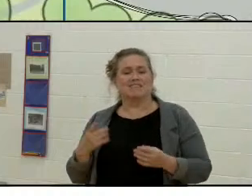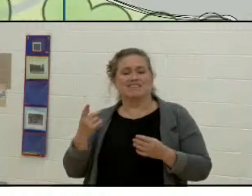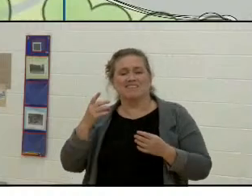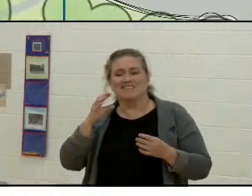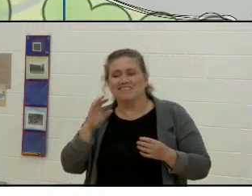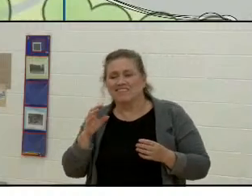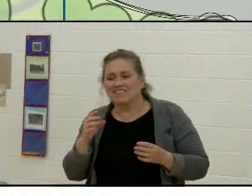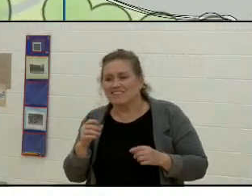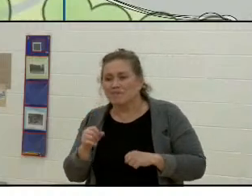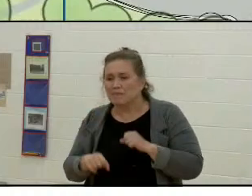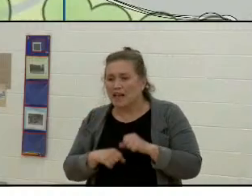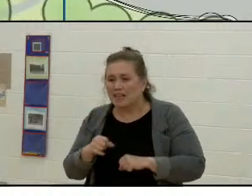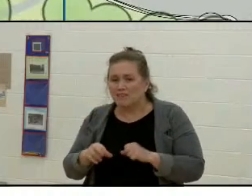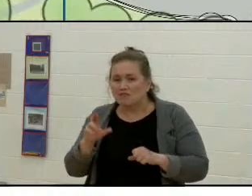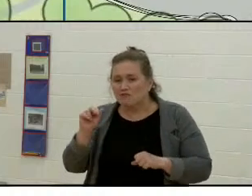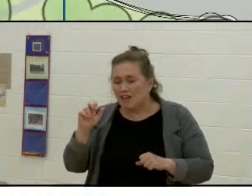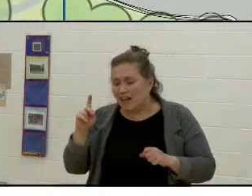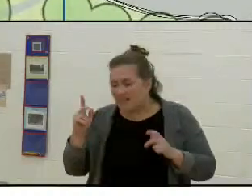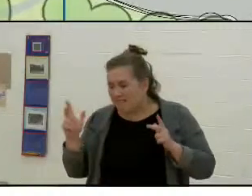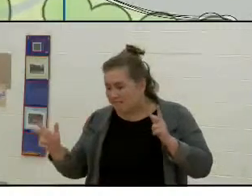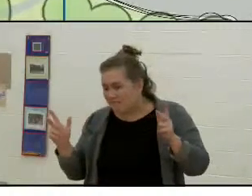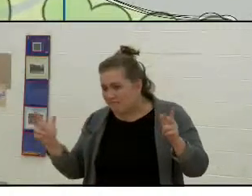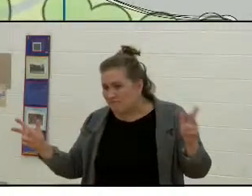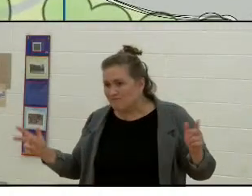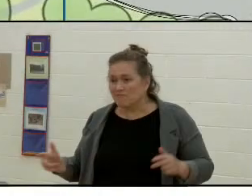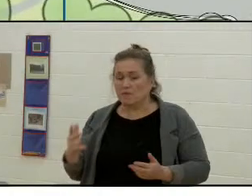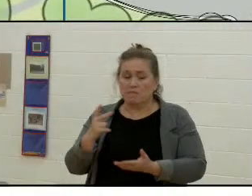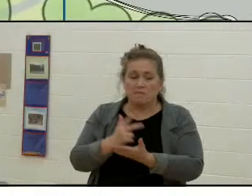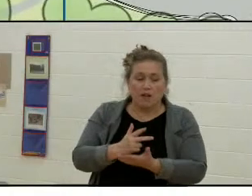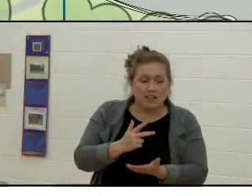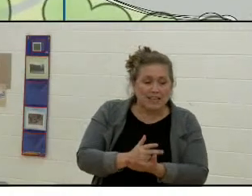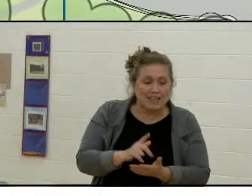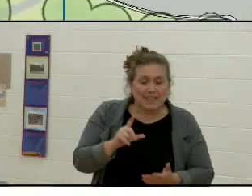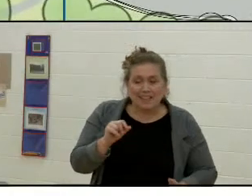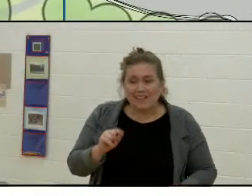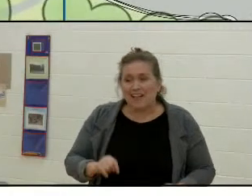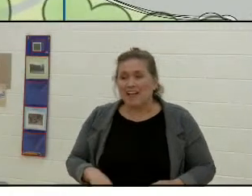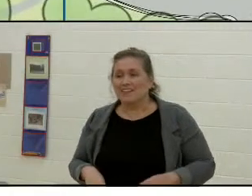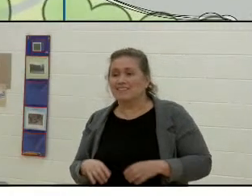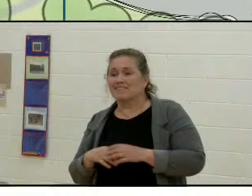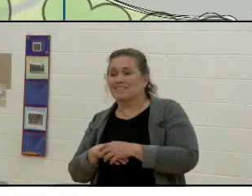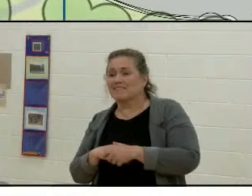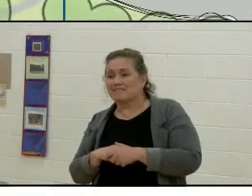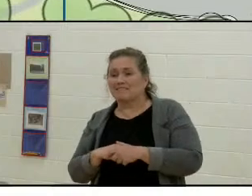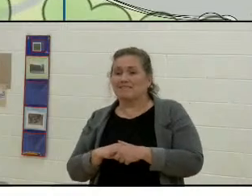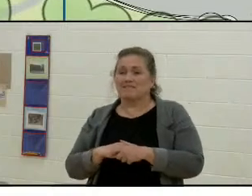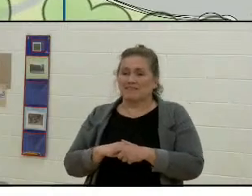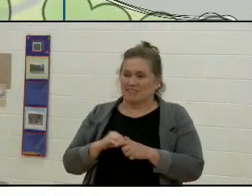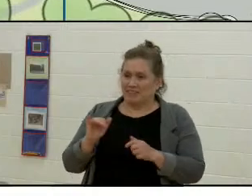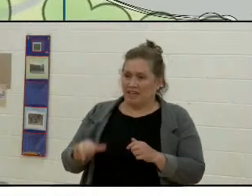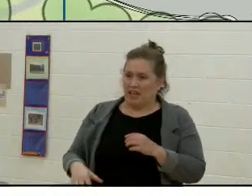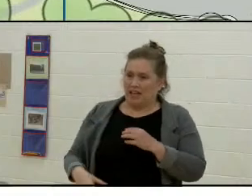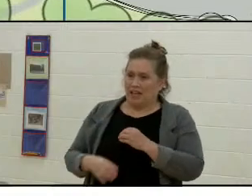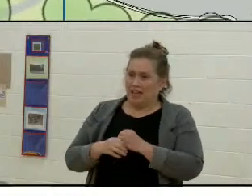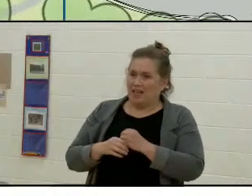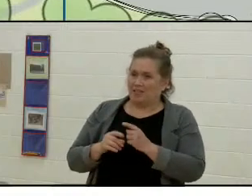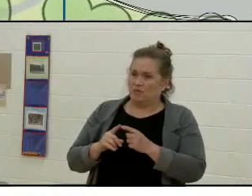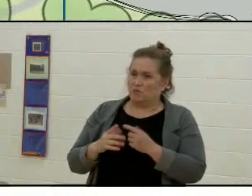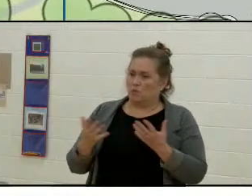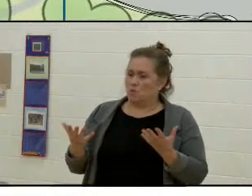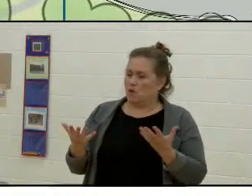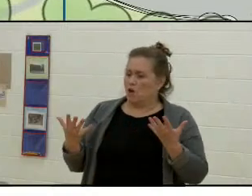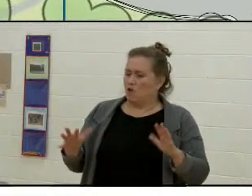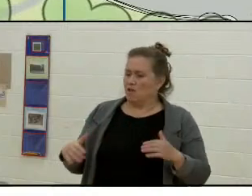here, accessible parking over here, in addition to the existing parking, so that the site is accessible